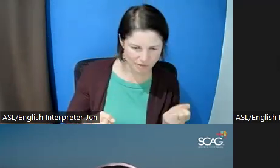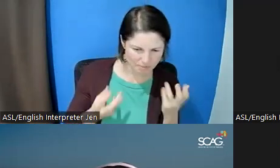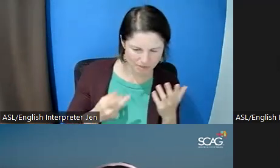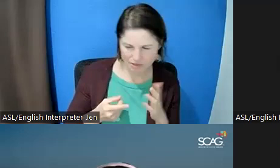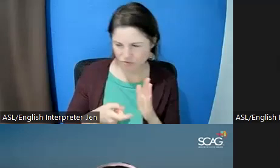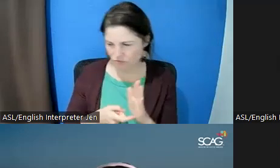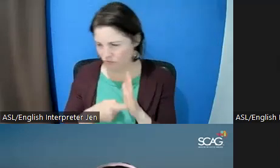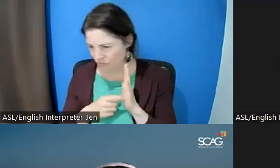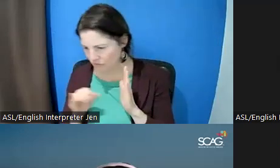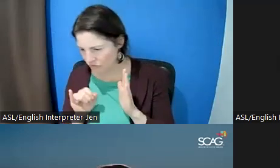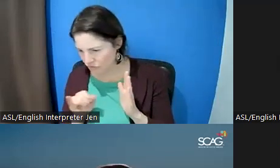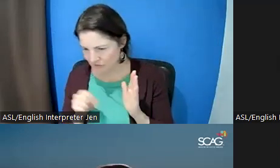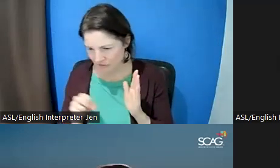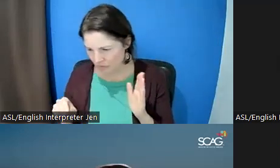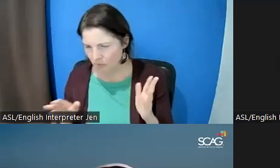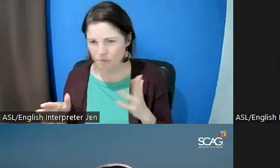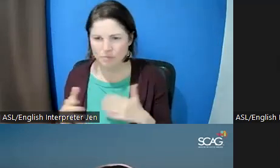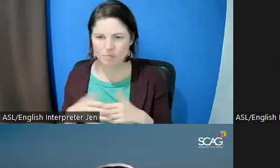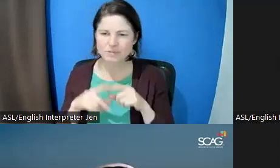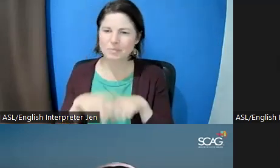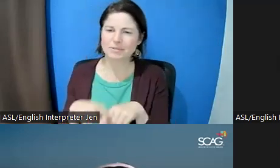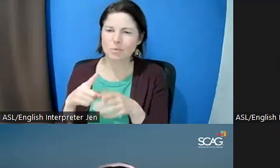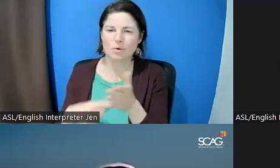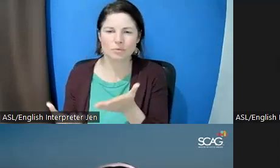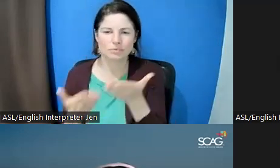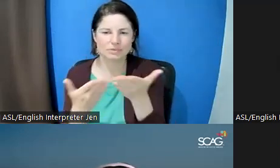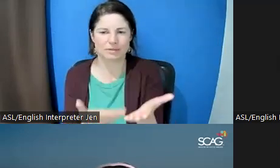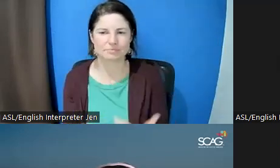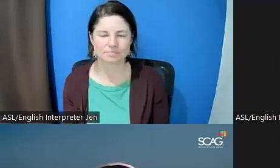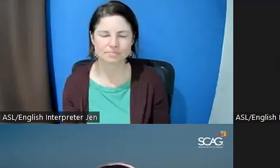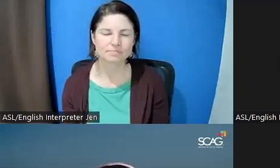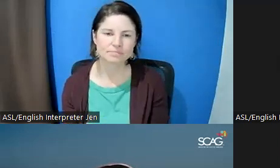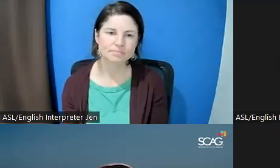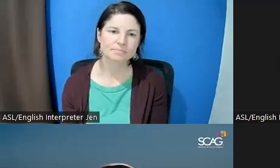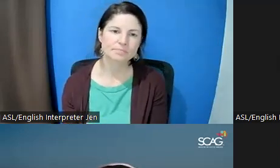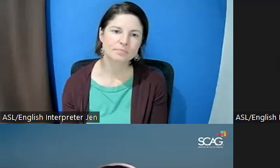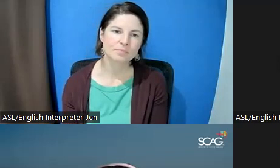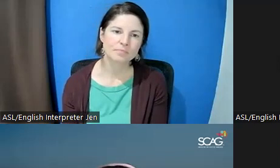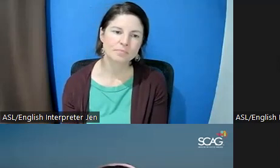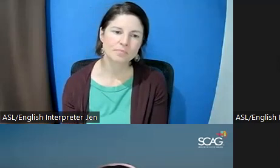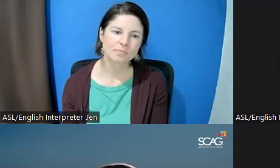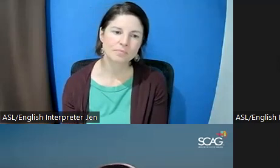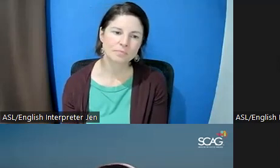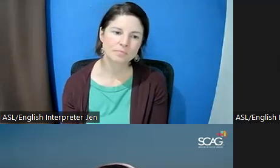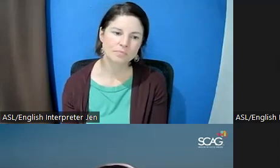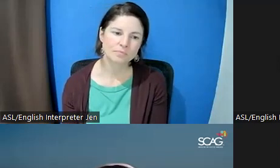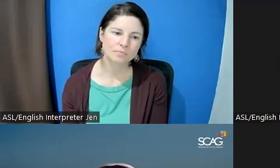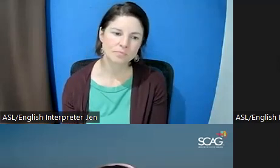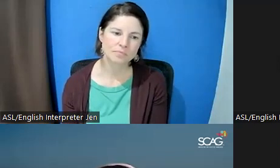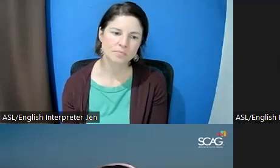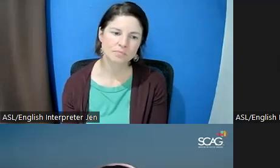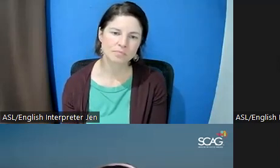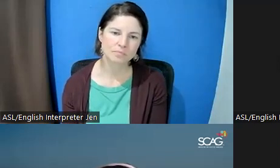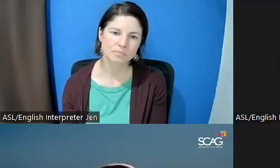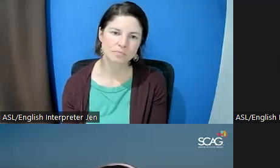based on what you propose. So I think it's a case-by-case basis, but we can talk more during the application